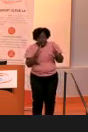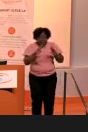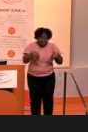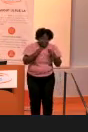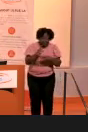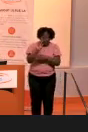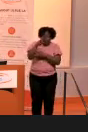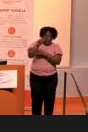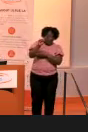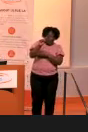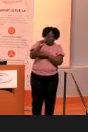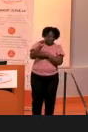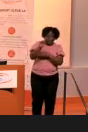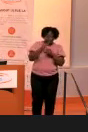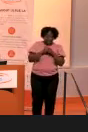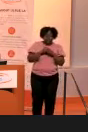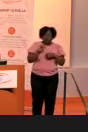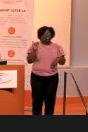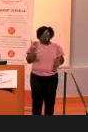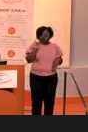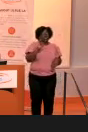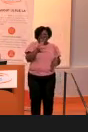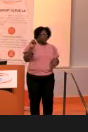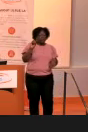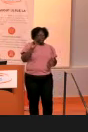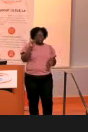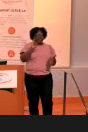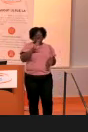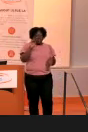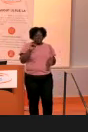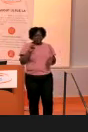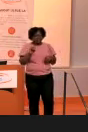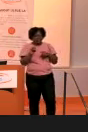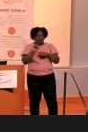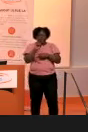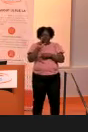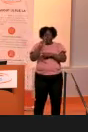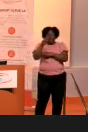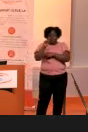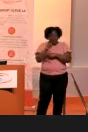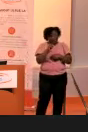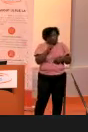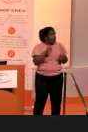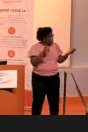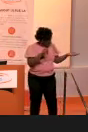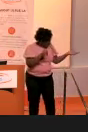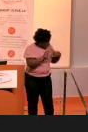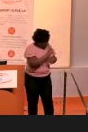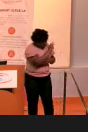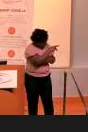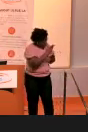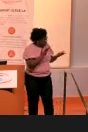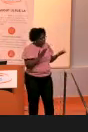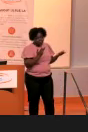lupus insurance companies are not letting us use lupus as a reason to get these medications approved. So